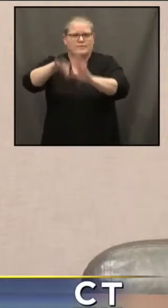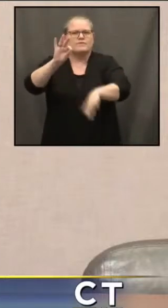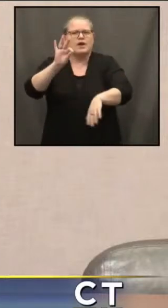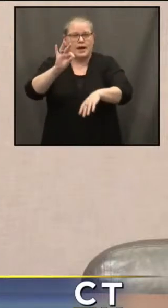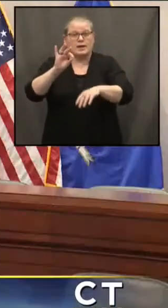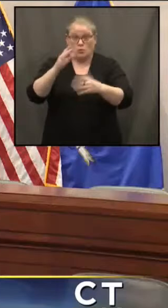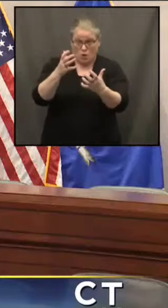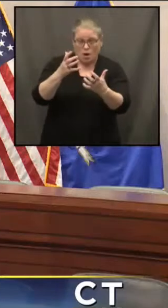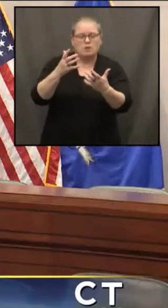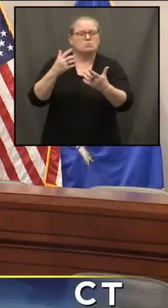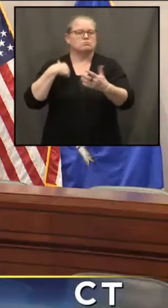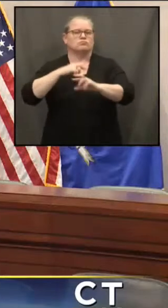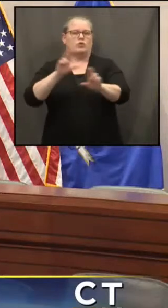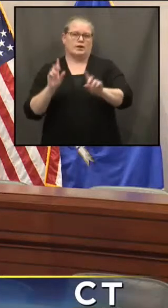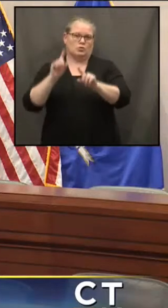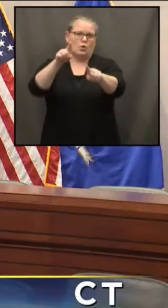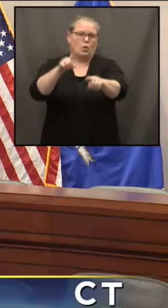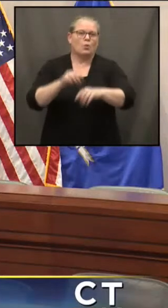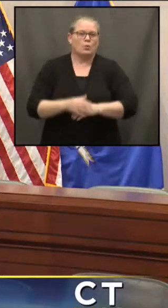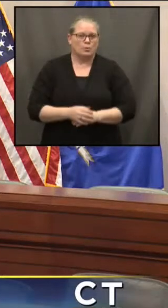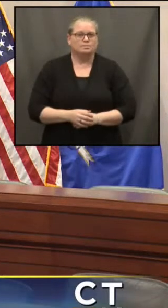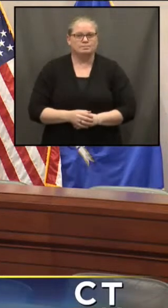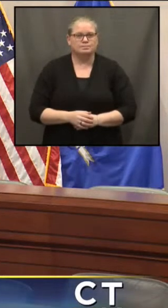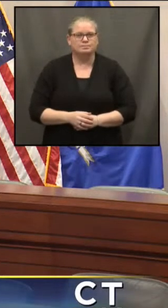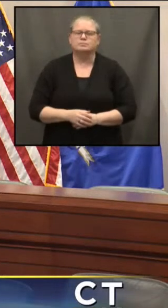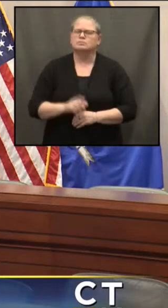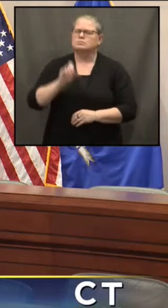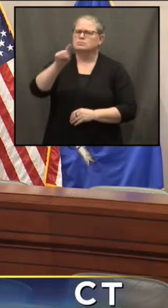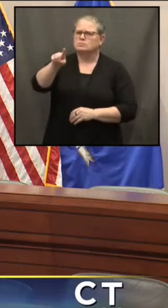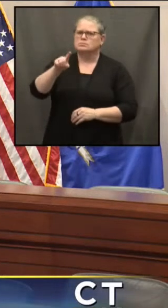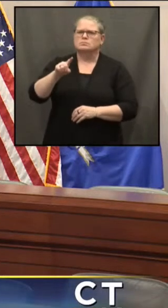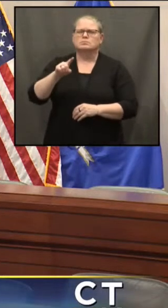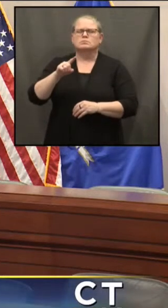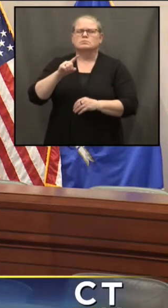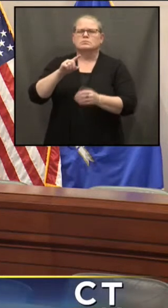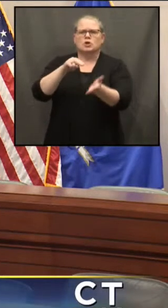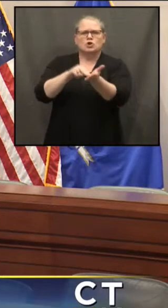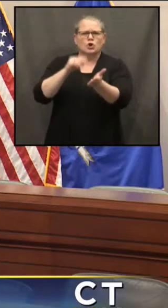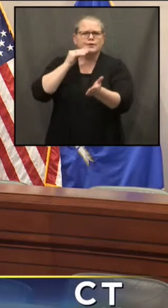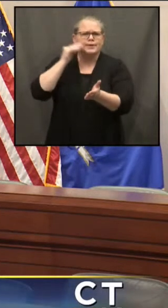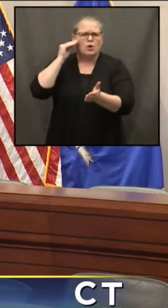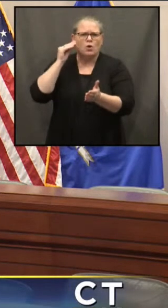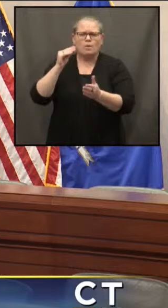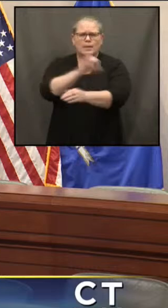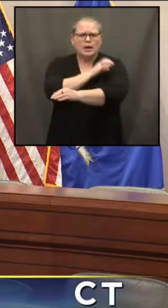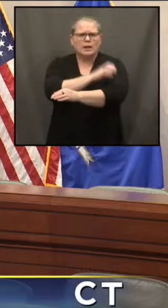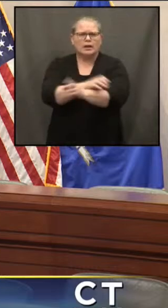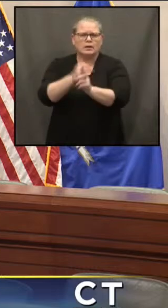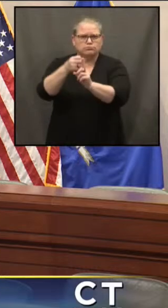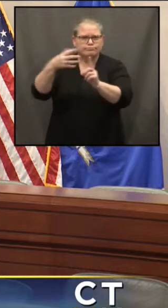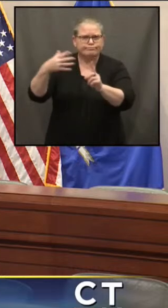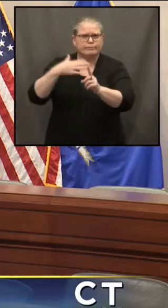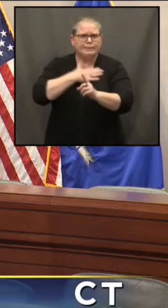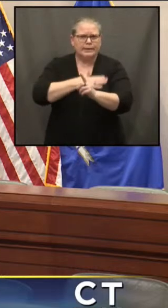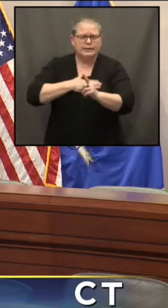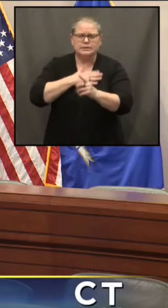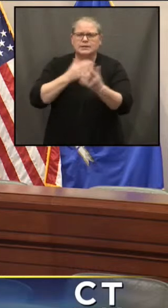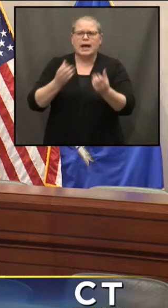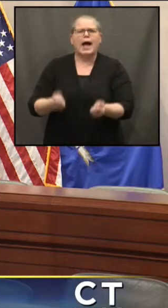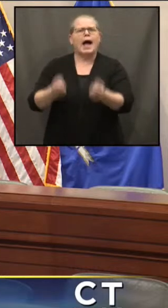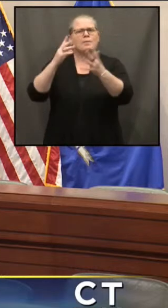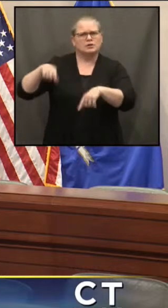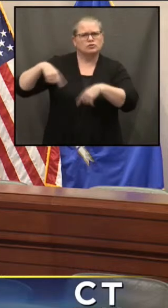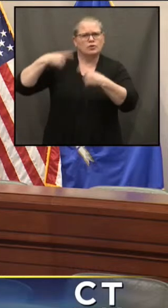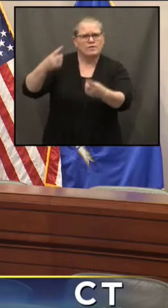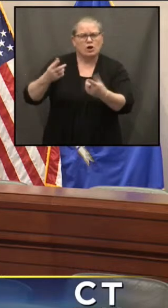And could someone elaborate on the clinics for nursing homes? How many of these have been held so far? And if you guys